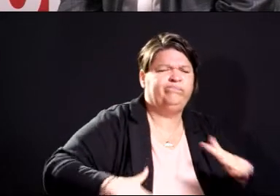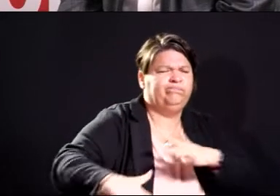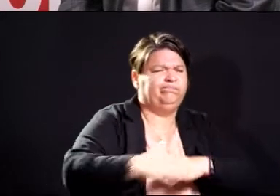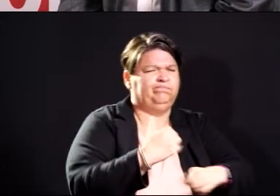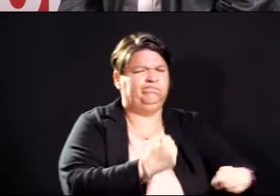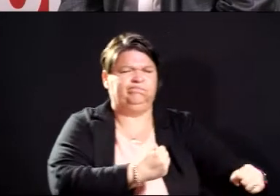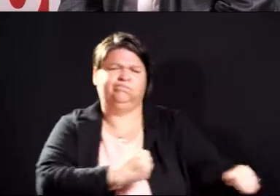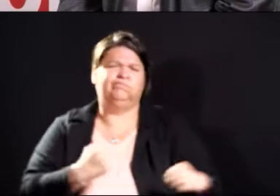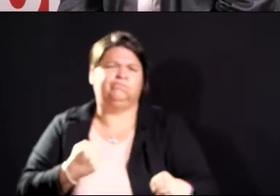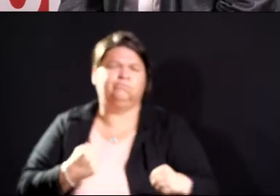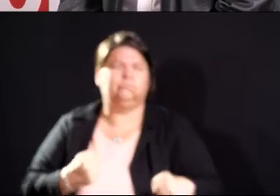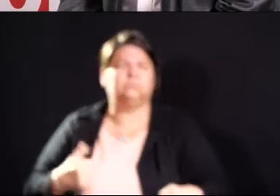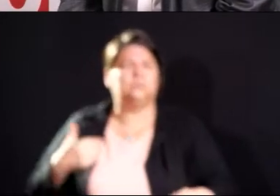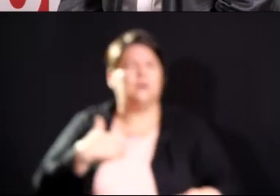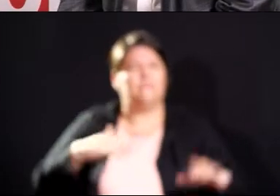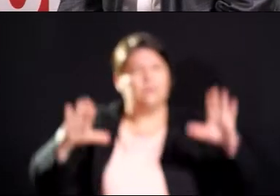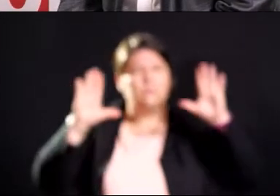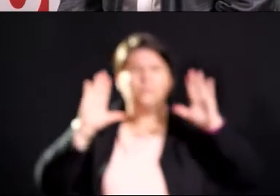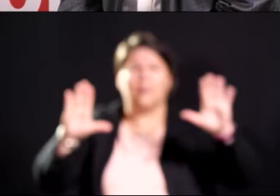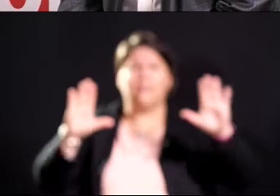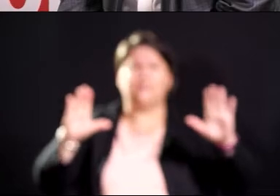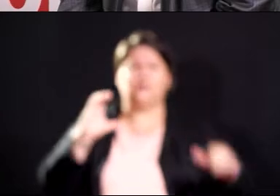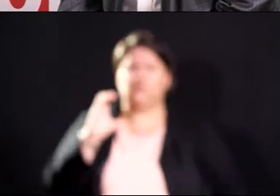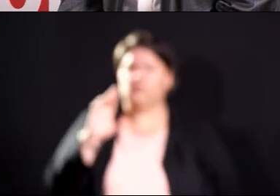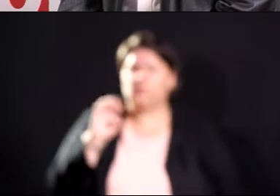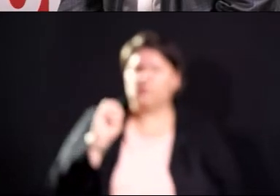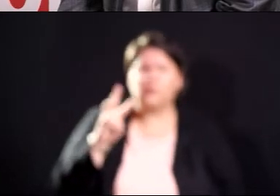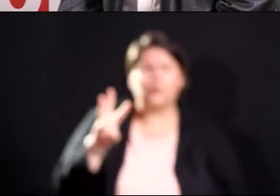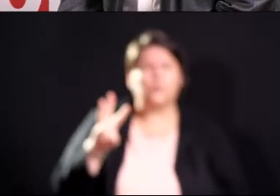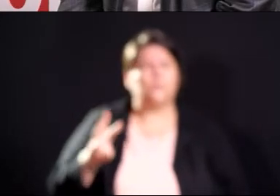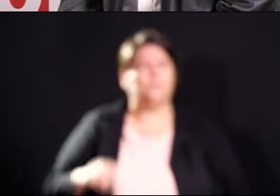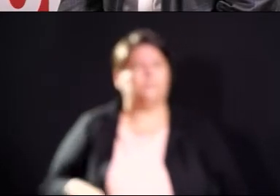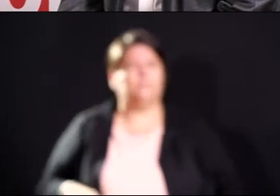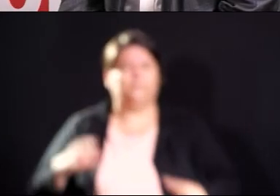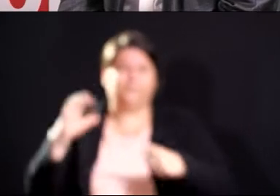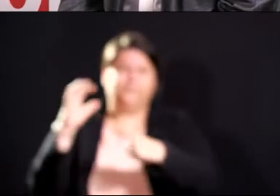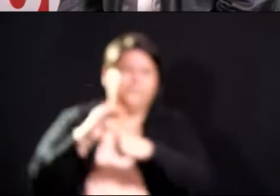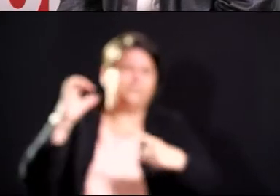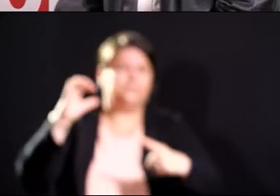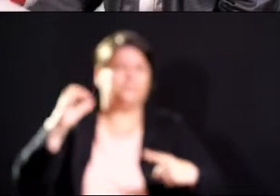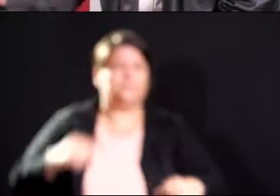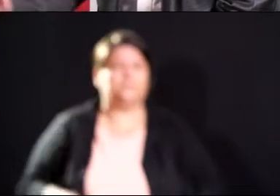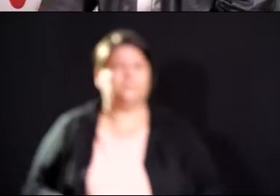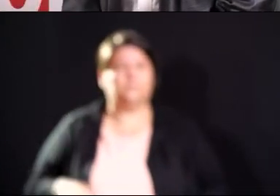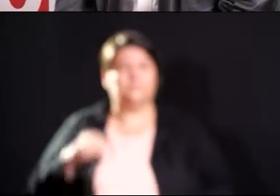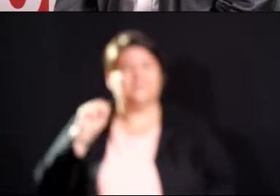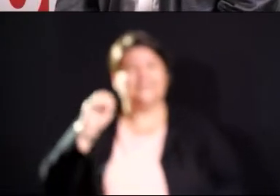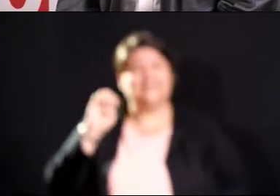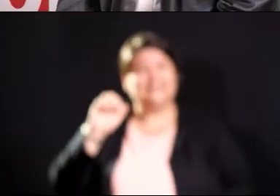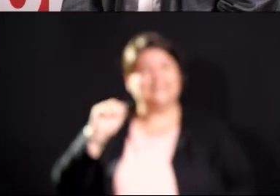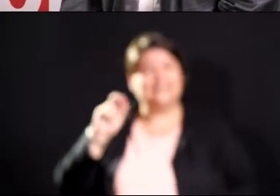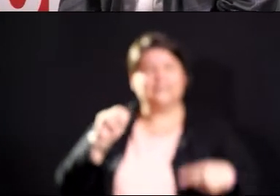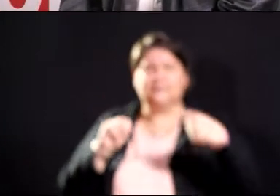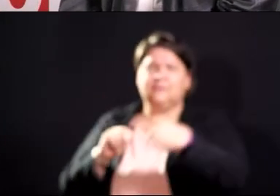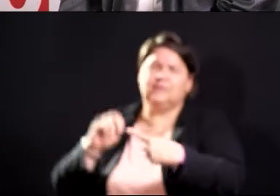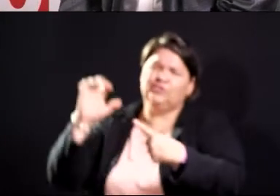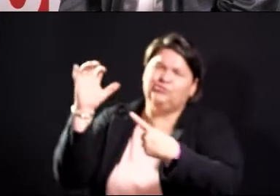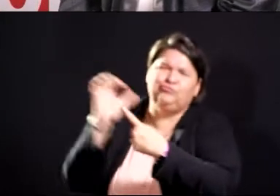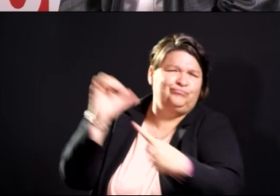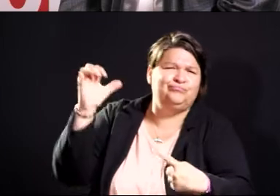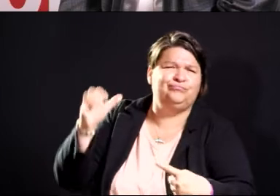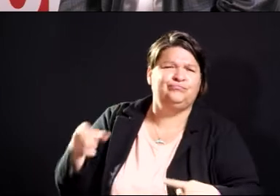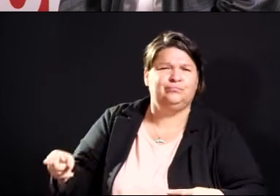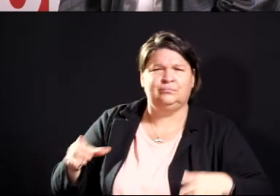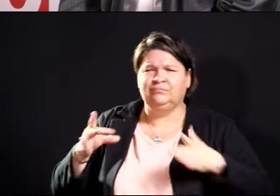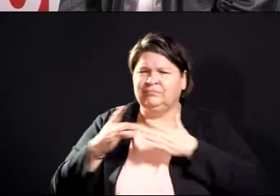held to those. So I'm pleased with where it's going. And Sean's an incredible leader. Thank you, Mayor. Thank you for everything you're doing. You're welcome.